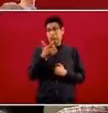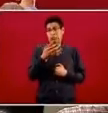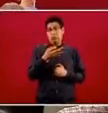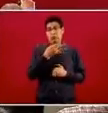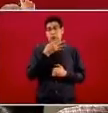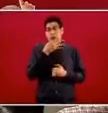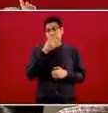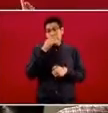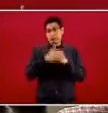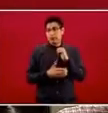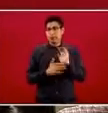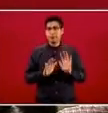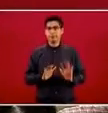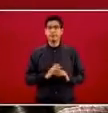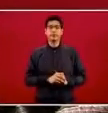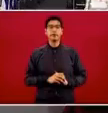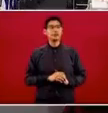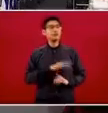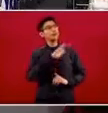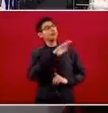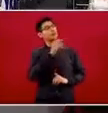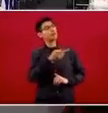get medical orientation and assistance.